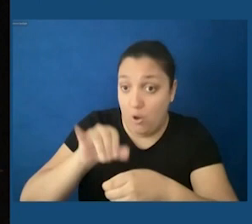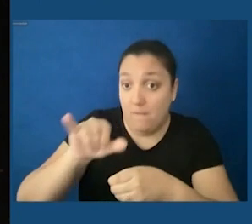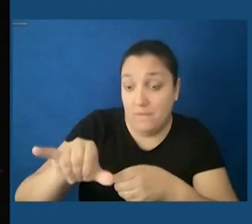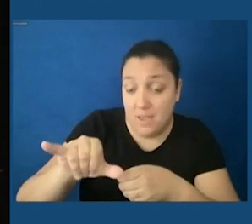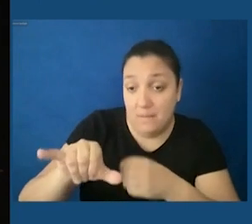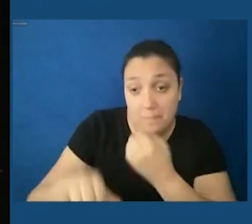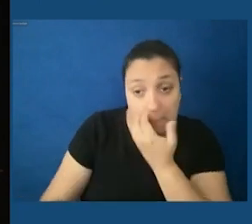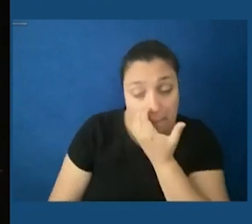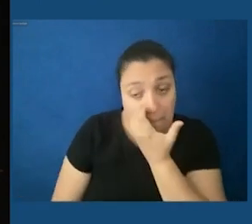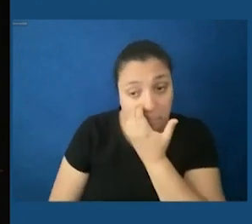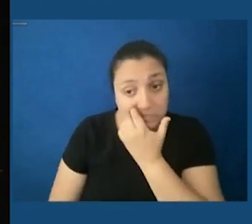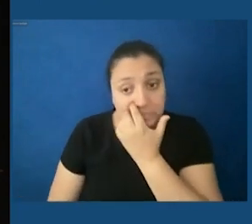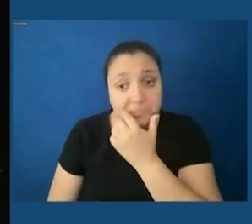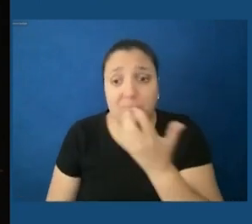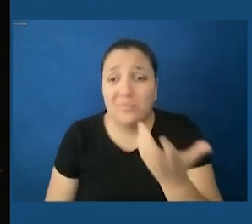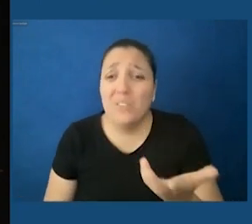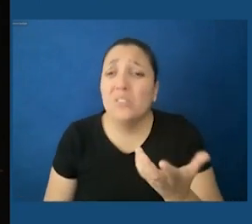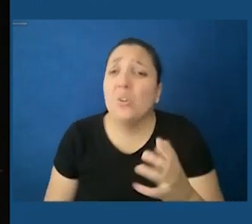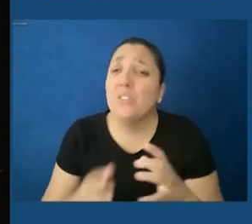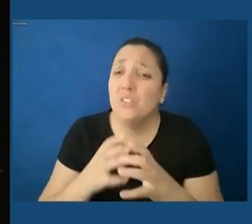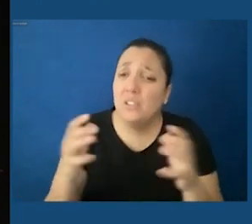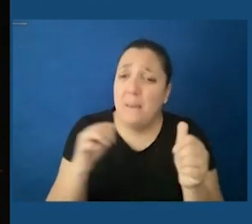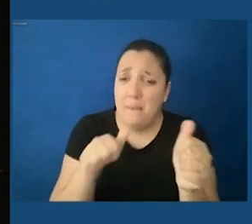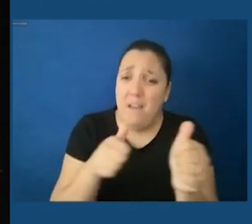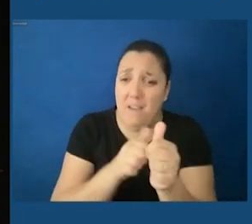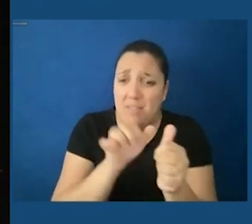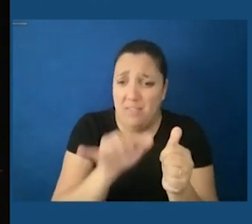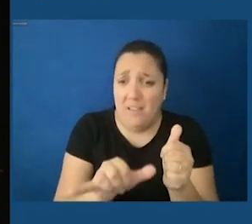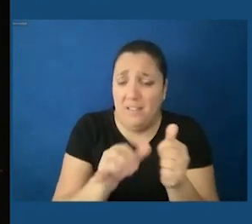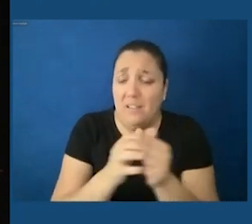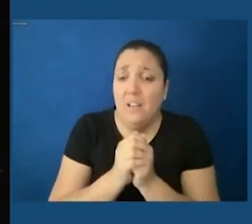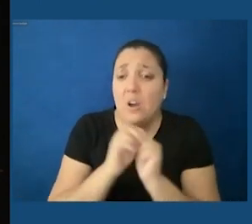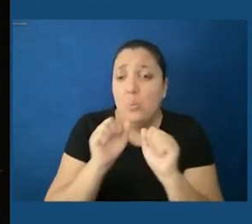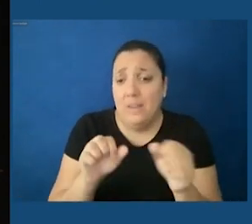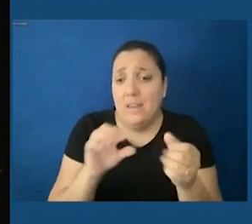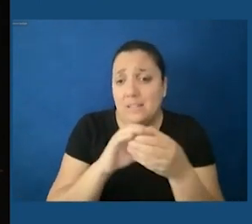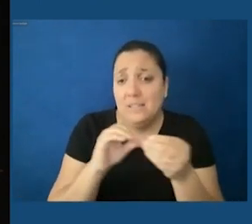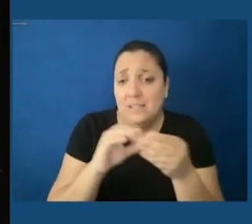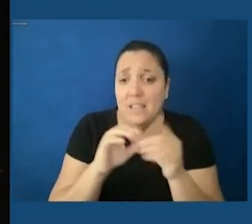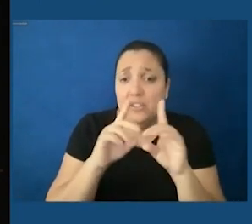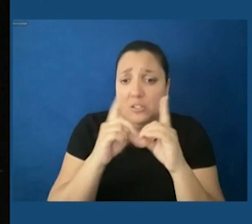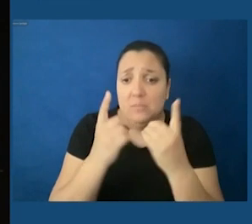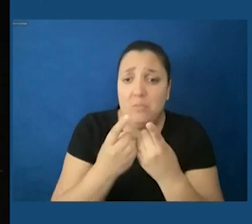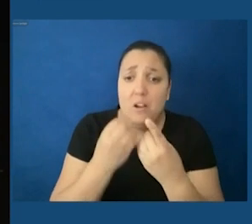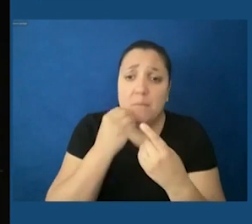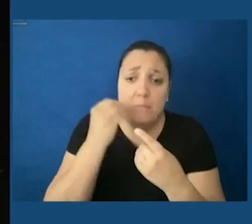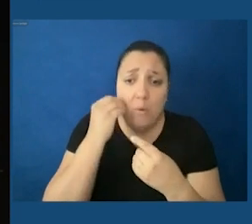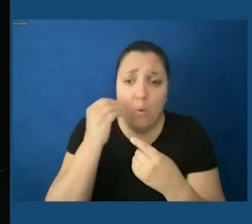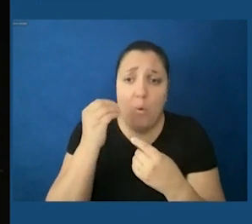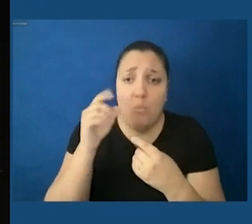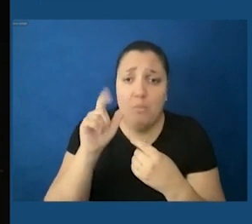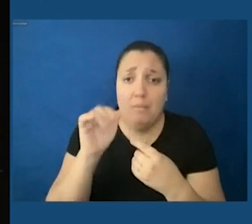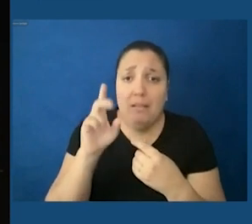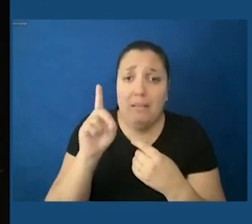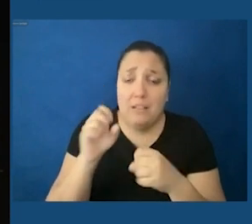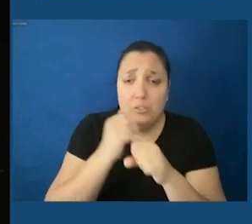Now, there's a lot behind that, and we can say the Department of Homeland Security is